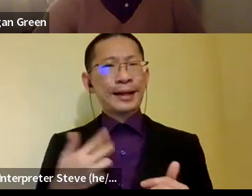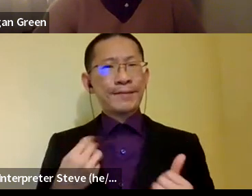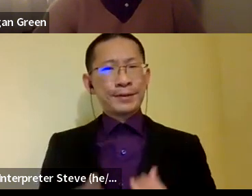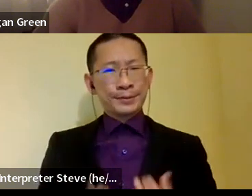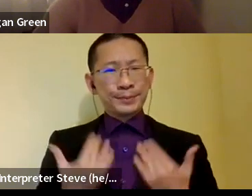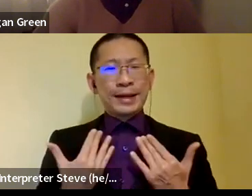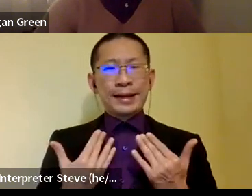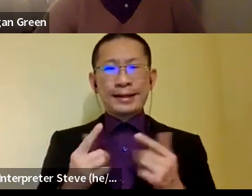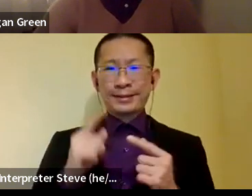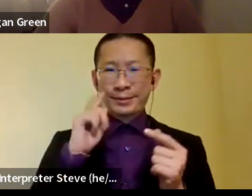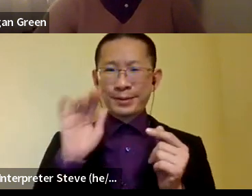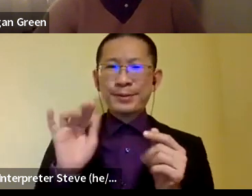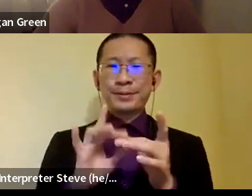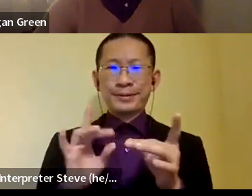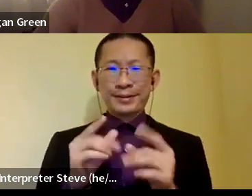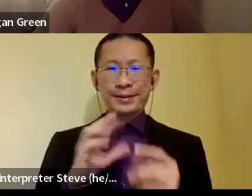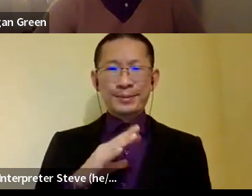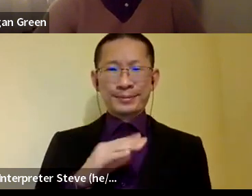to hear about all of that there.